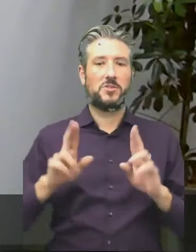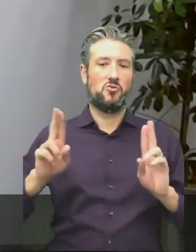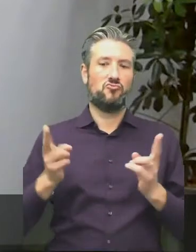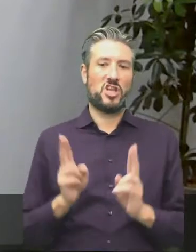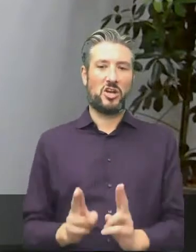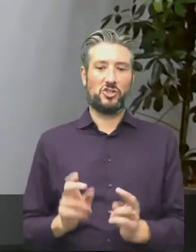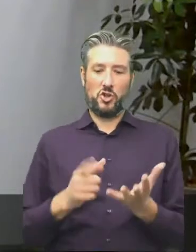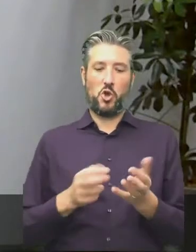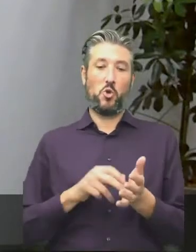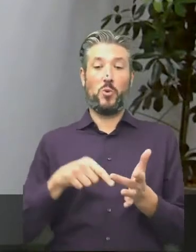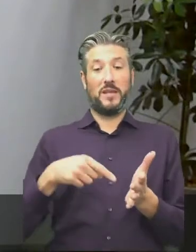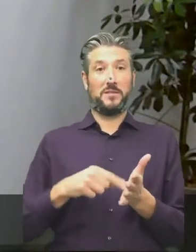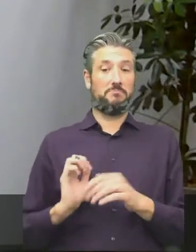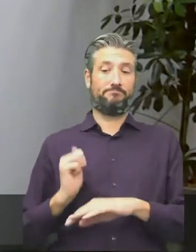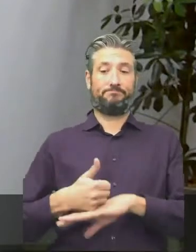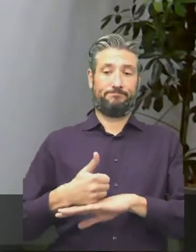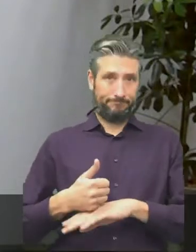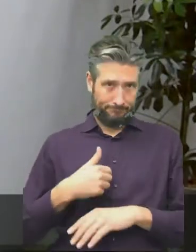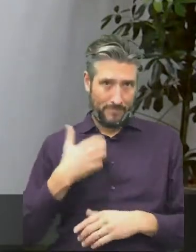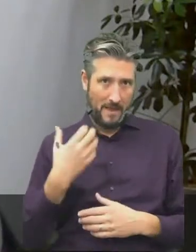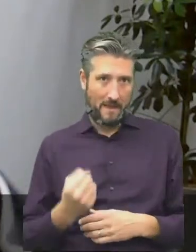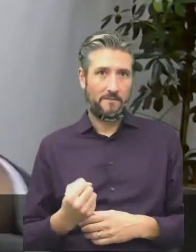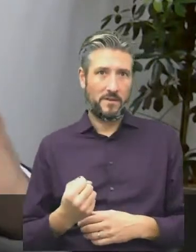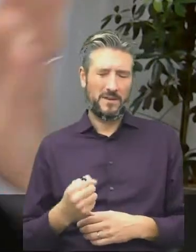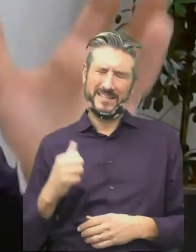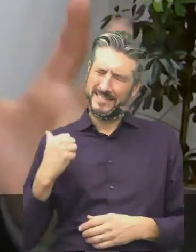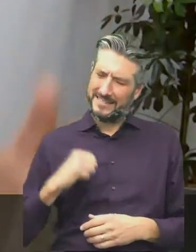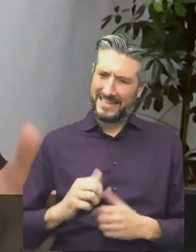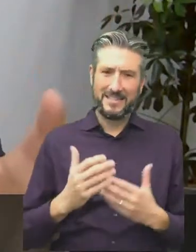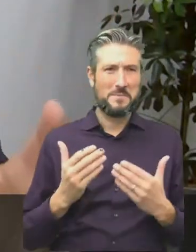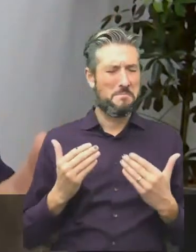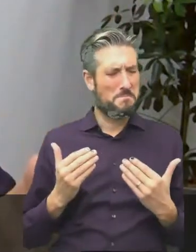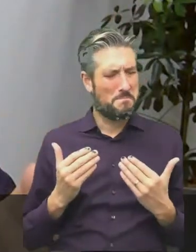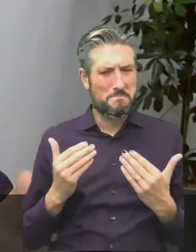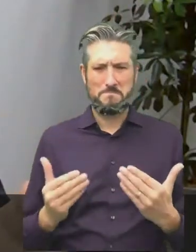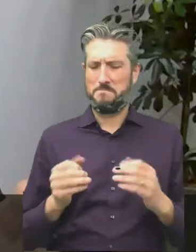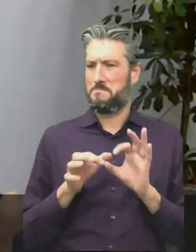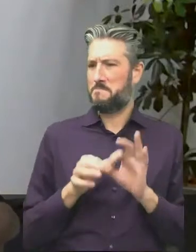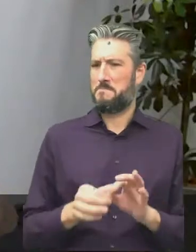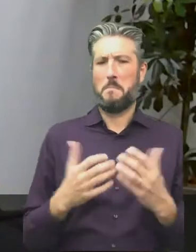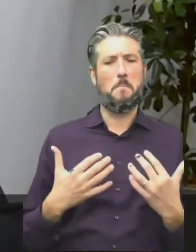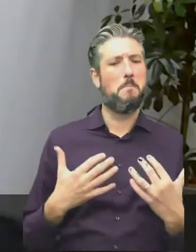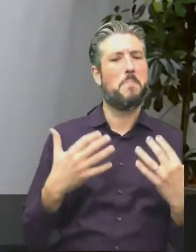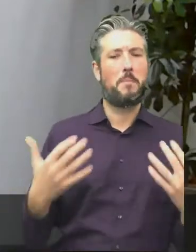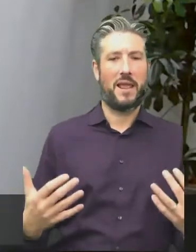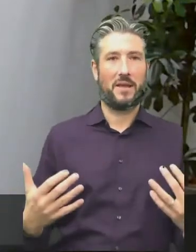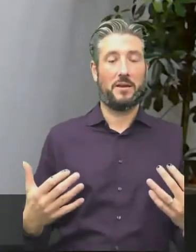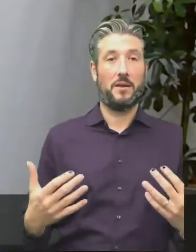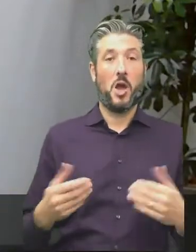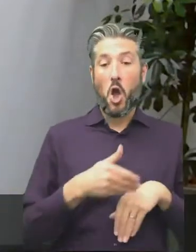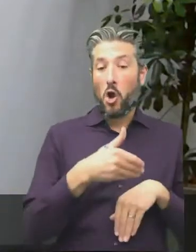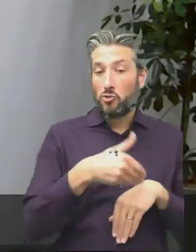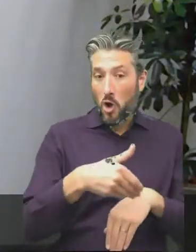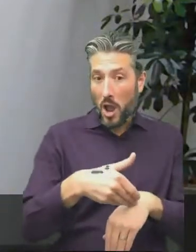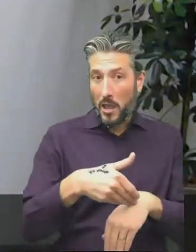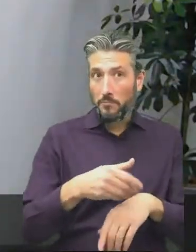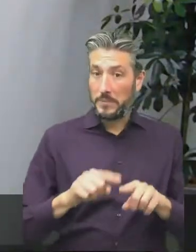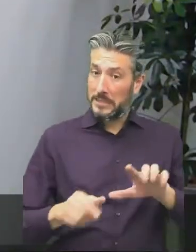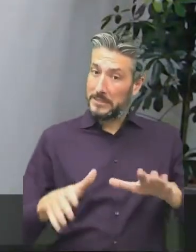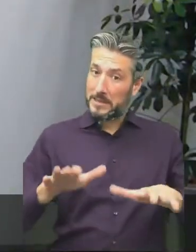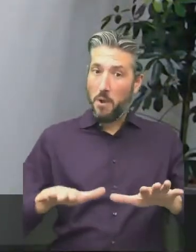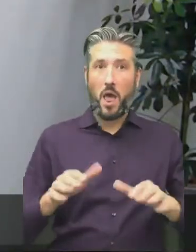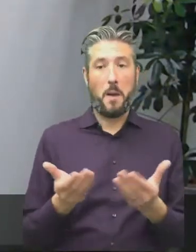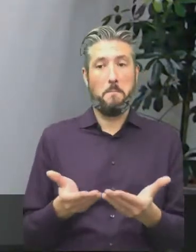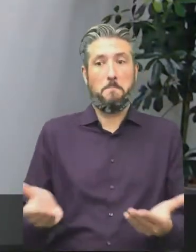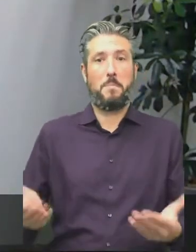approach when it comes to the issue of violent crime. We should be treating crime like we would a public health issue. That means you try and deal with the infection,